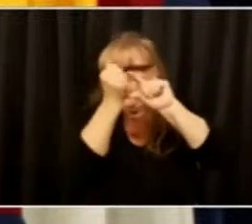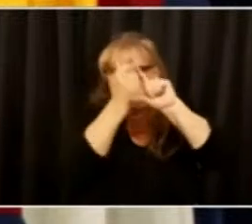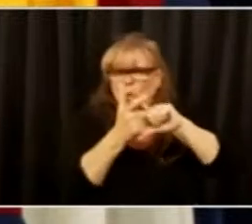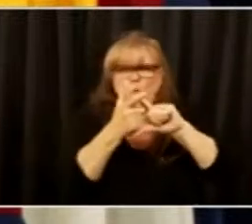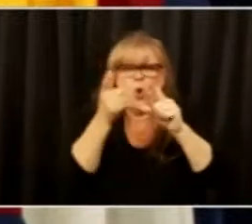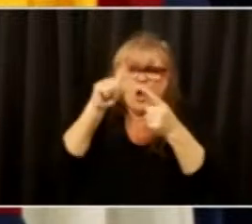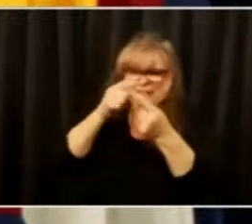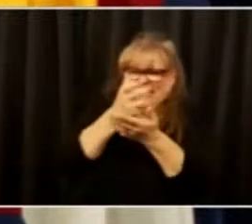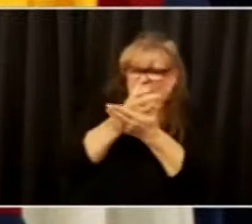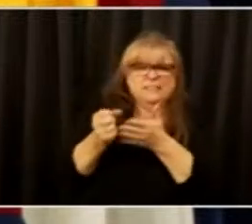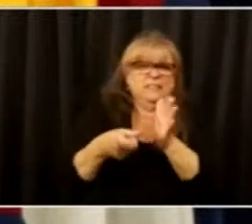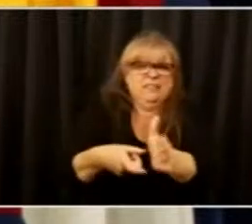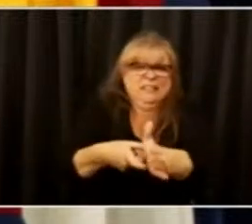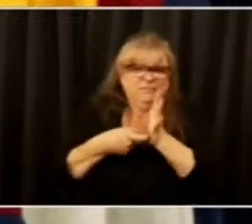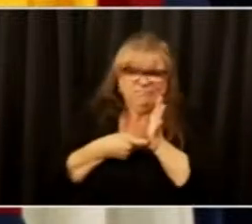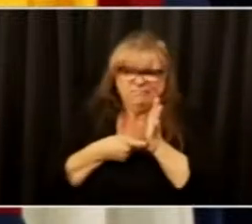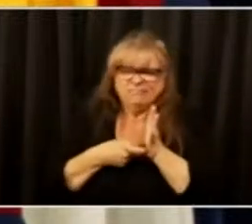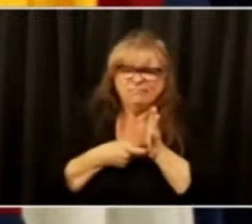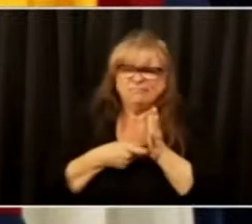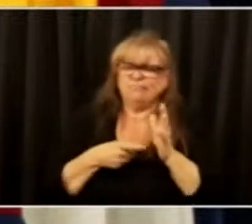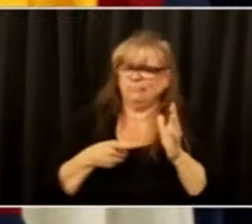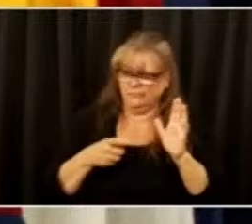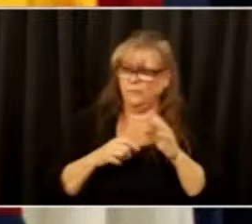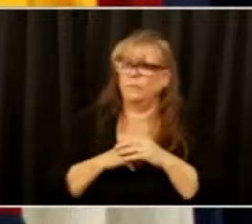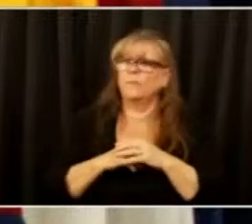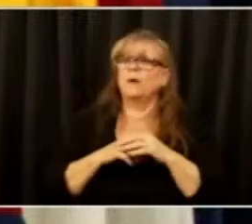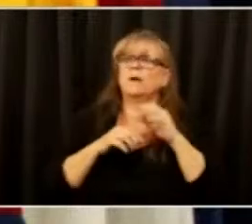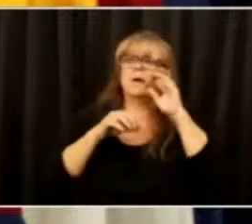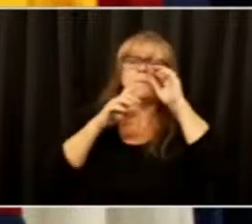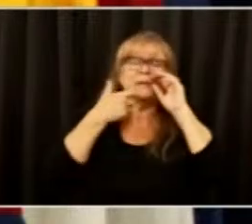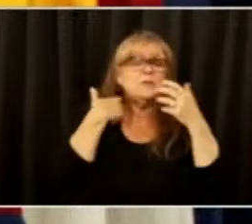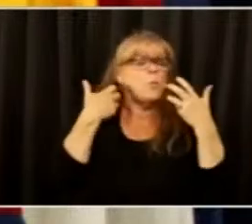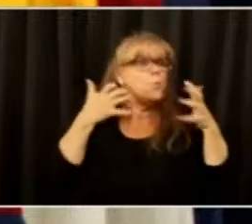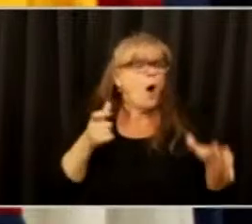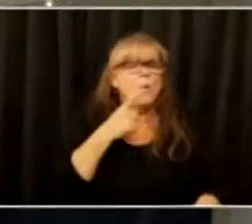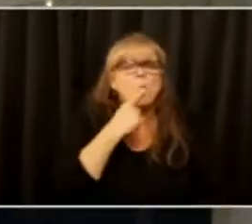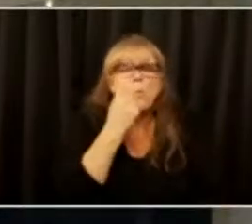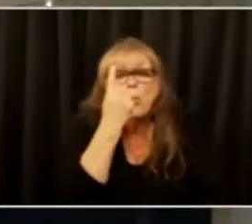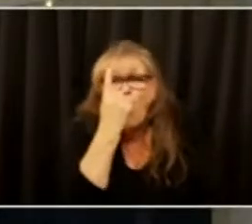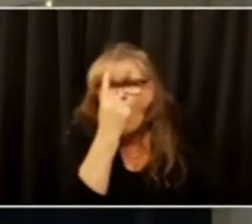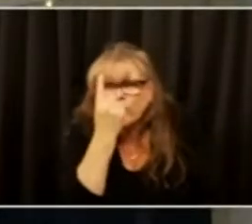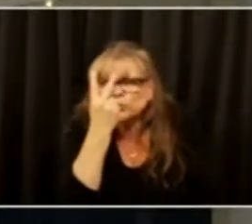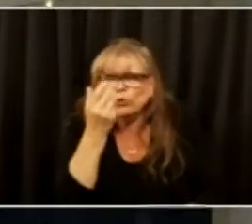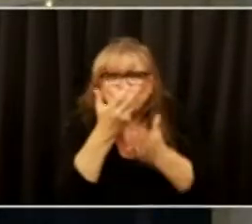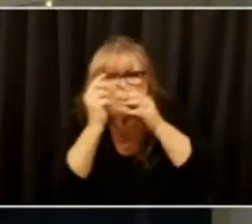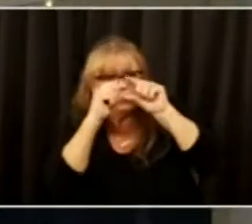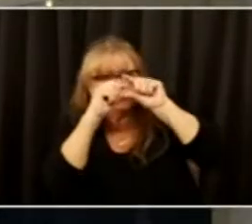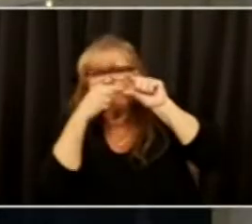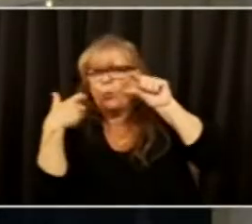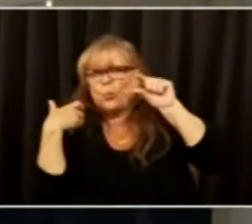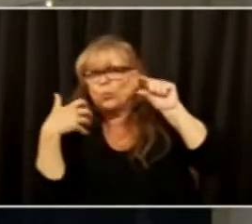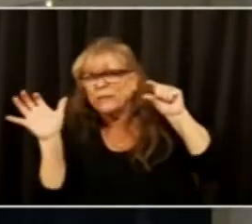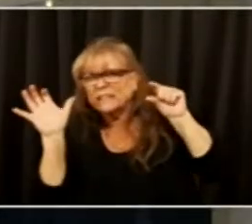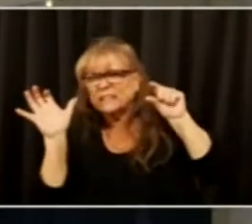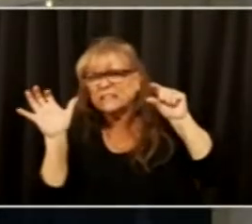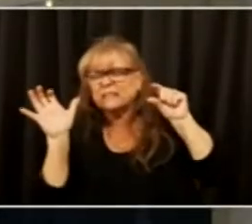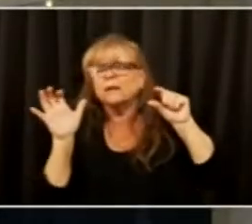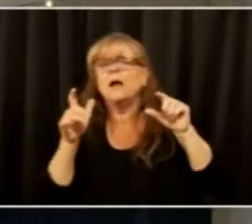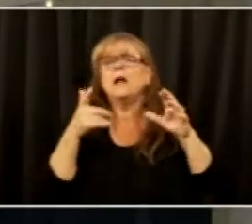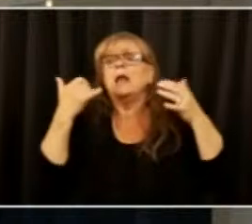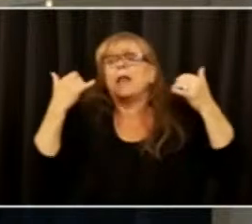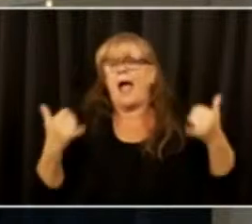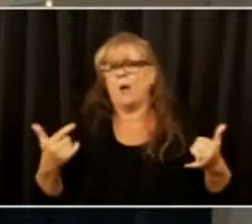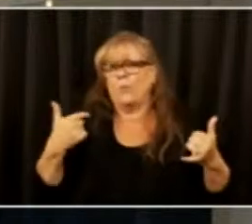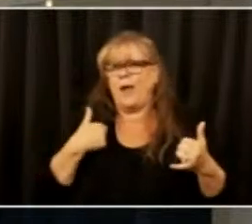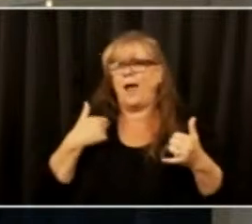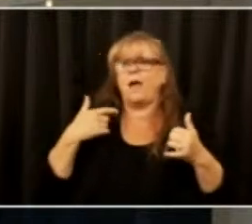example, ready to go, because we didn't want doses wasted. Now we have plenty of Pfizer, Moderna, and